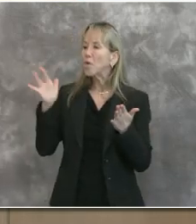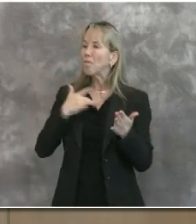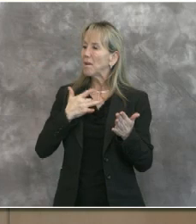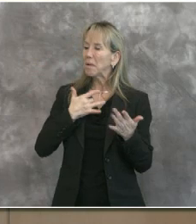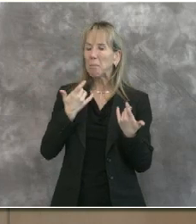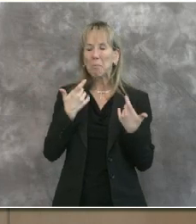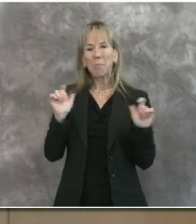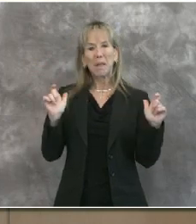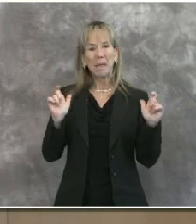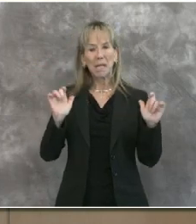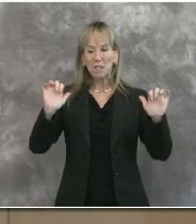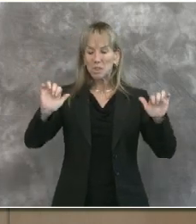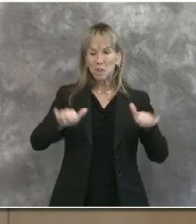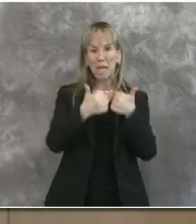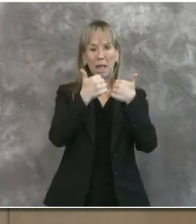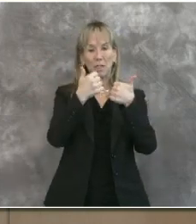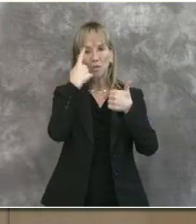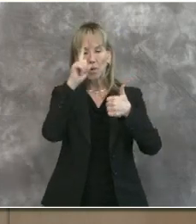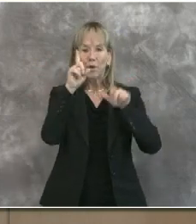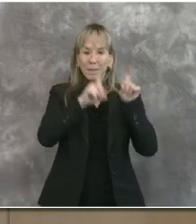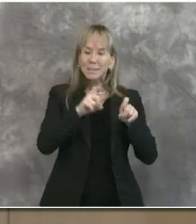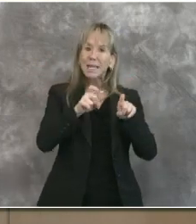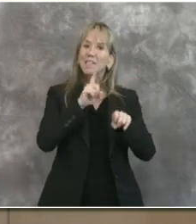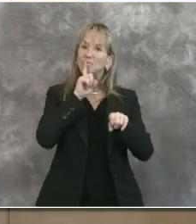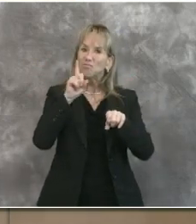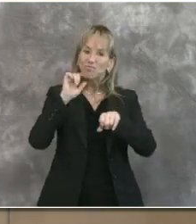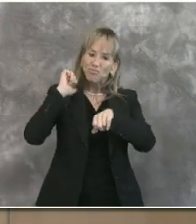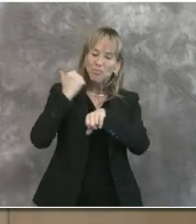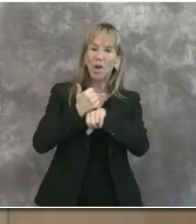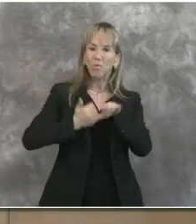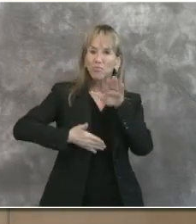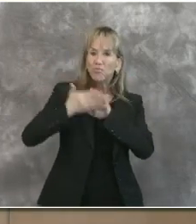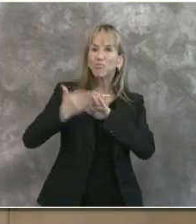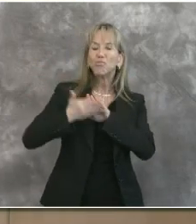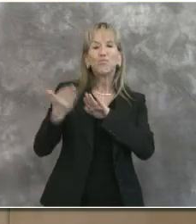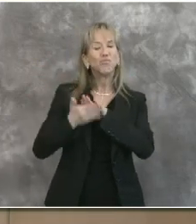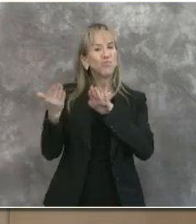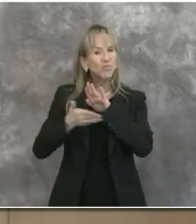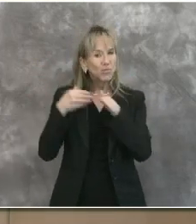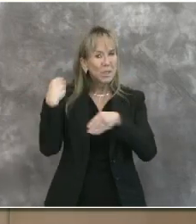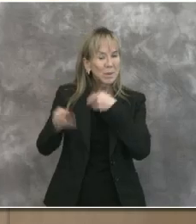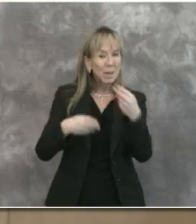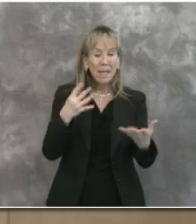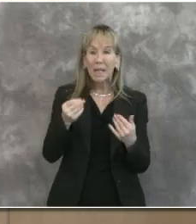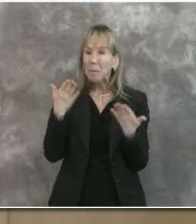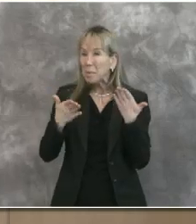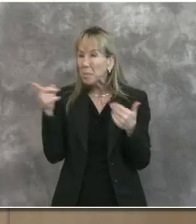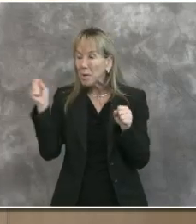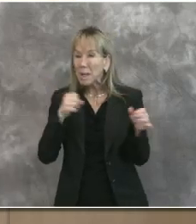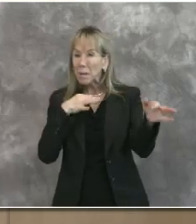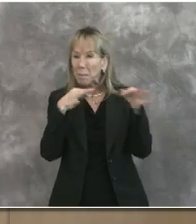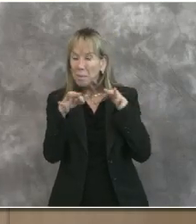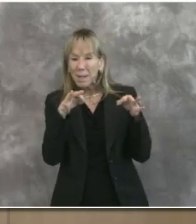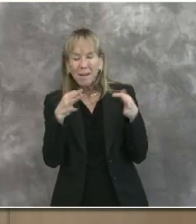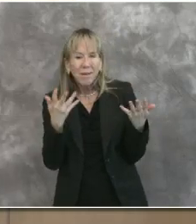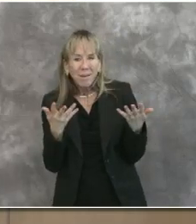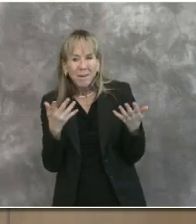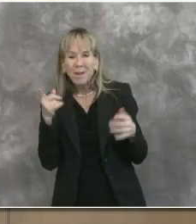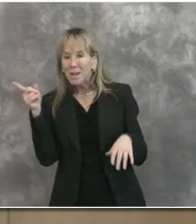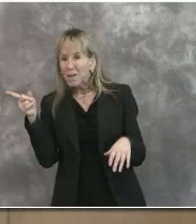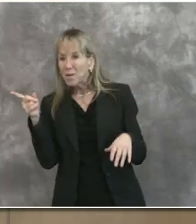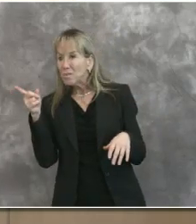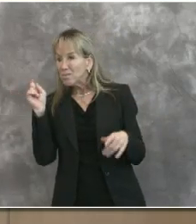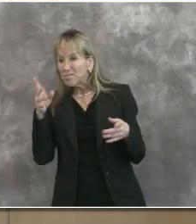with getting the testing up and running and the supplies? And if you could maybe talk to me about, we're here, like, have you had to